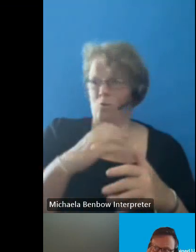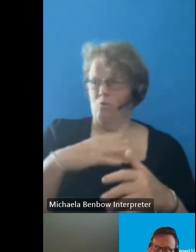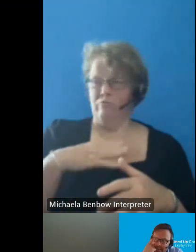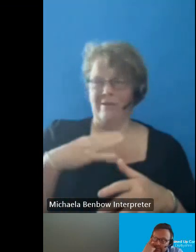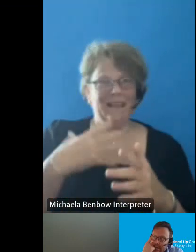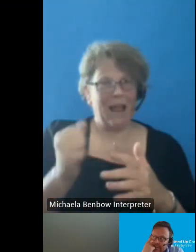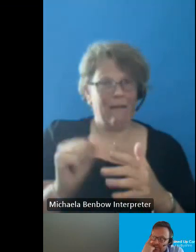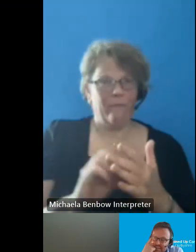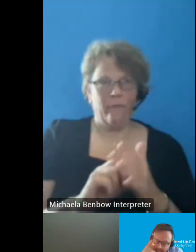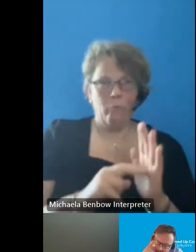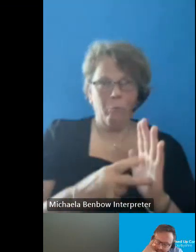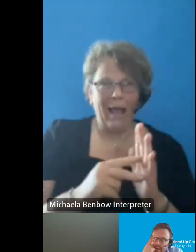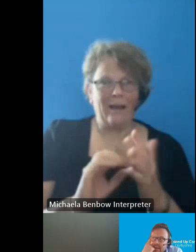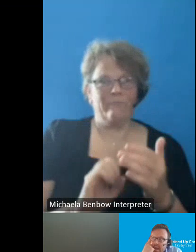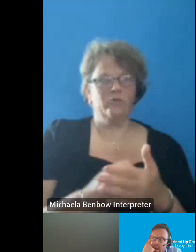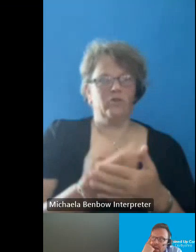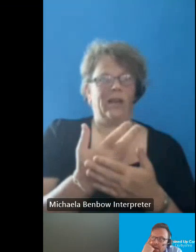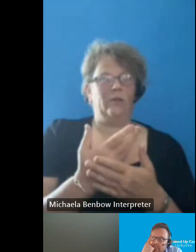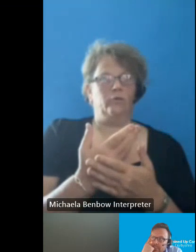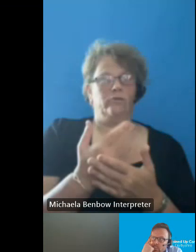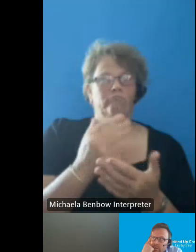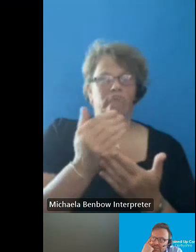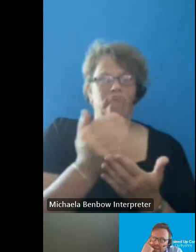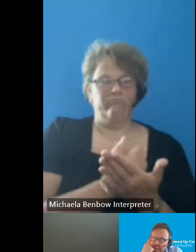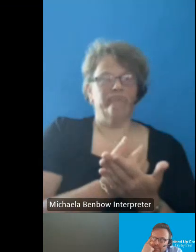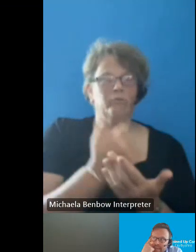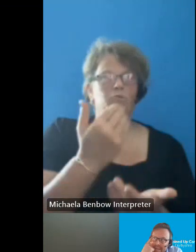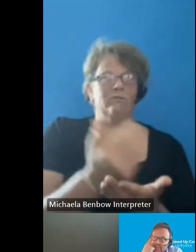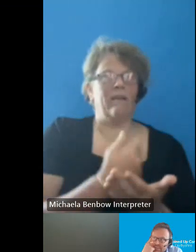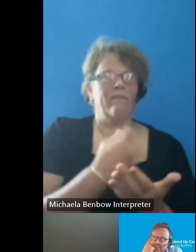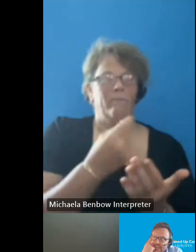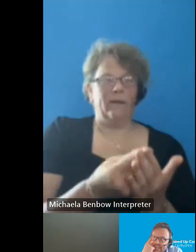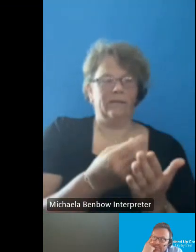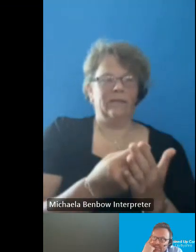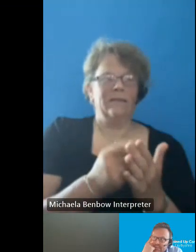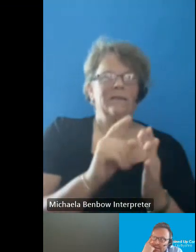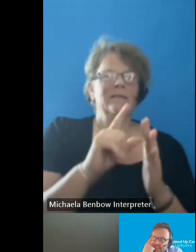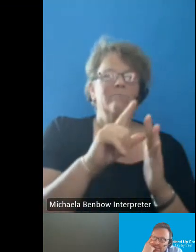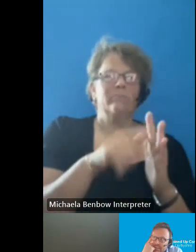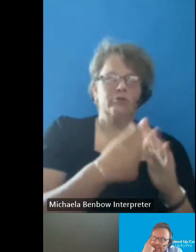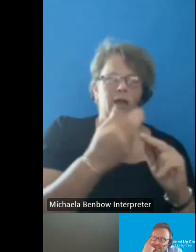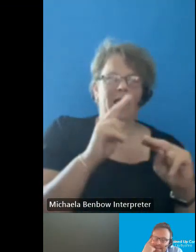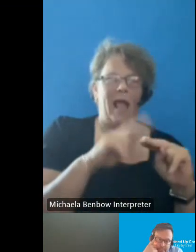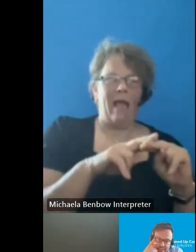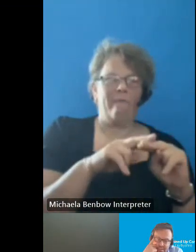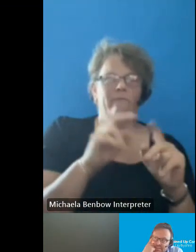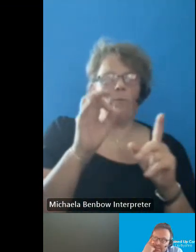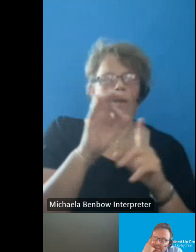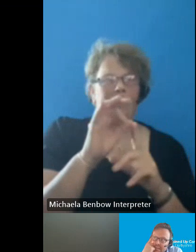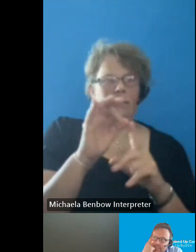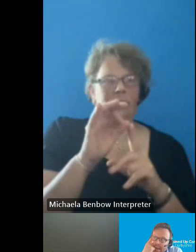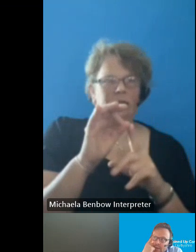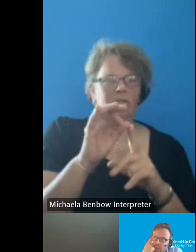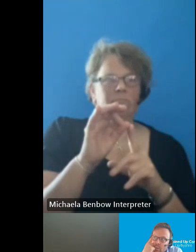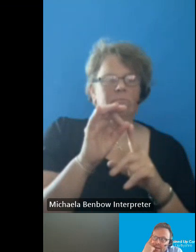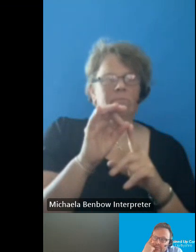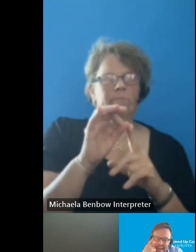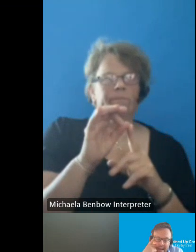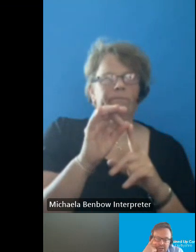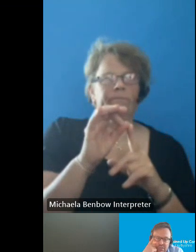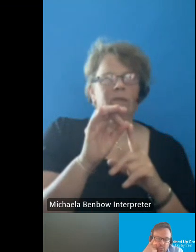to try and deliver that level of saving. But what the JFP does is give us, I think, a greater impetus to think